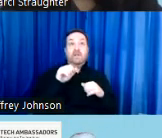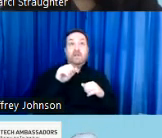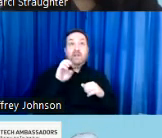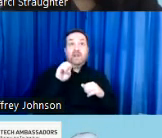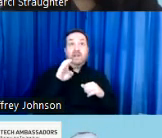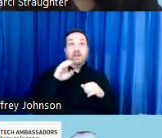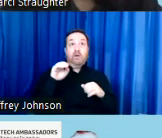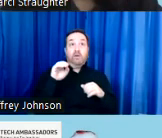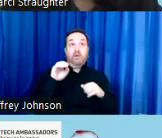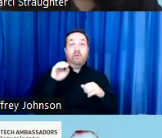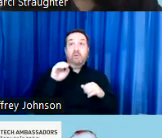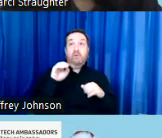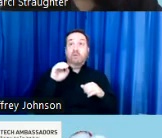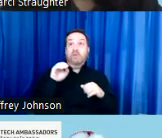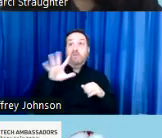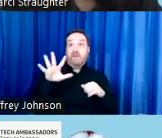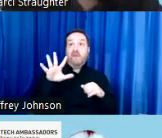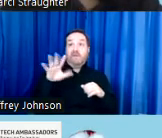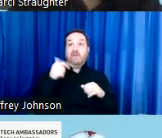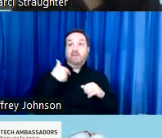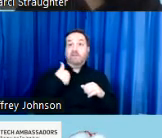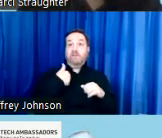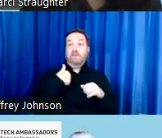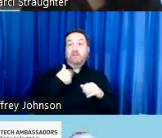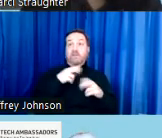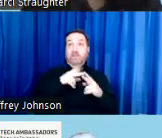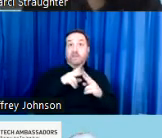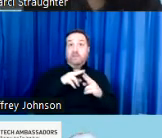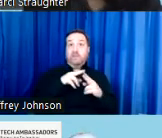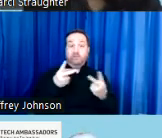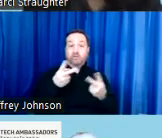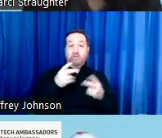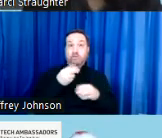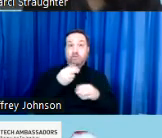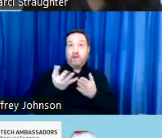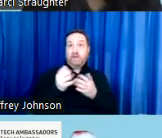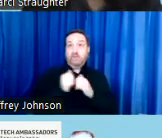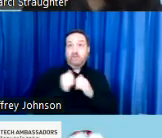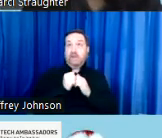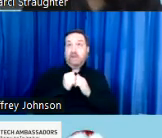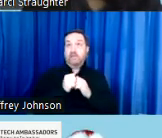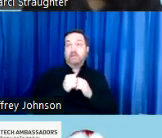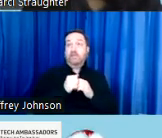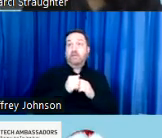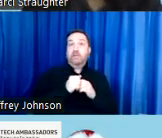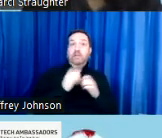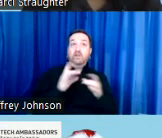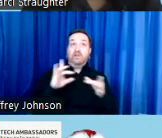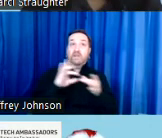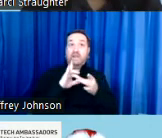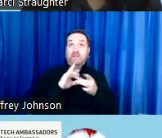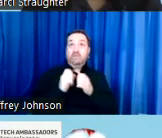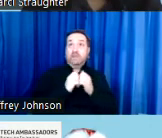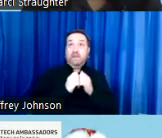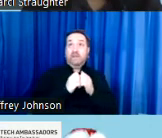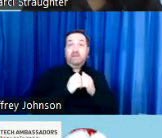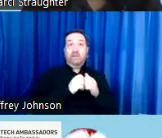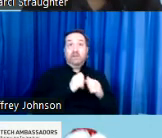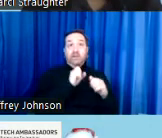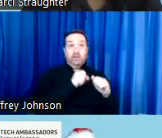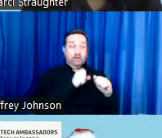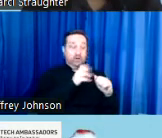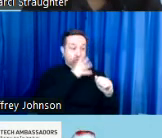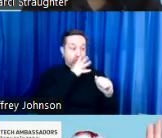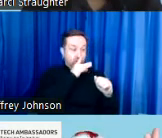ago. And what you can do with these two is pair them up where you can actually talk to the Echo Show and tell it to show you the